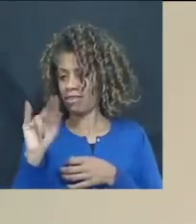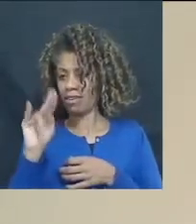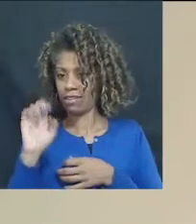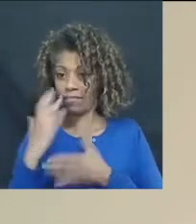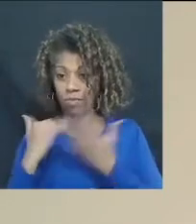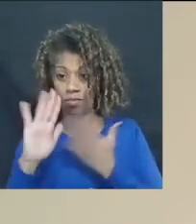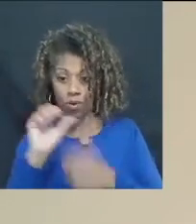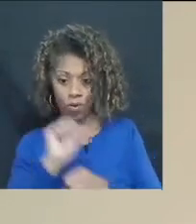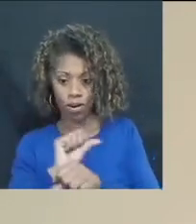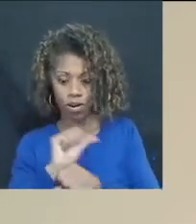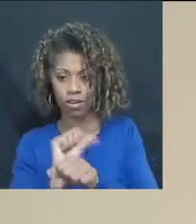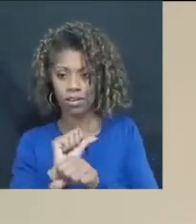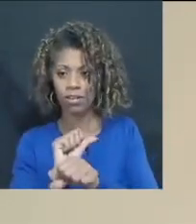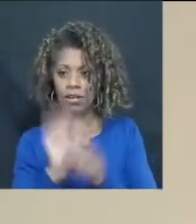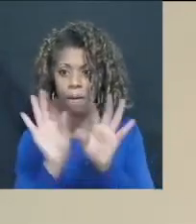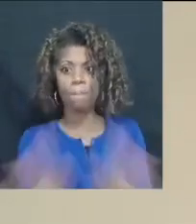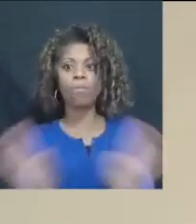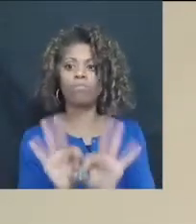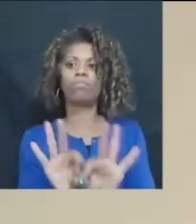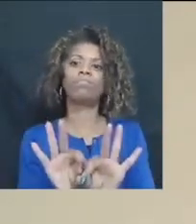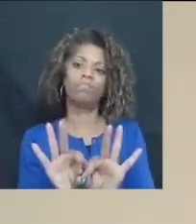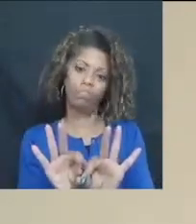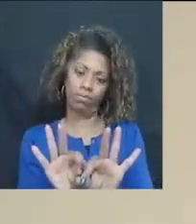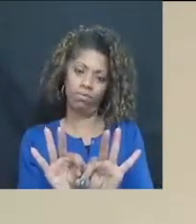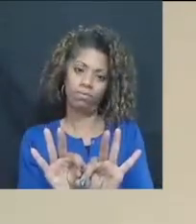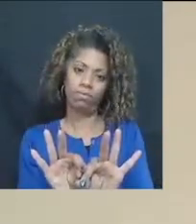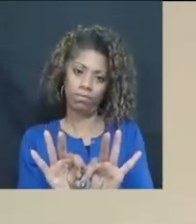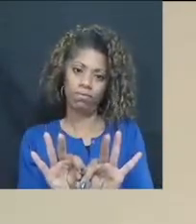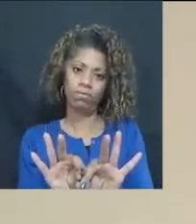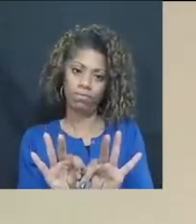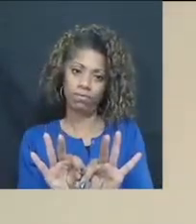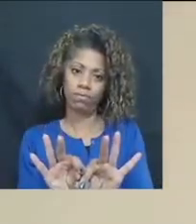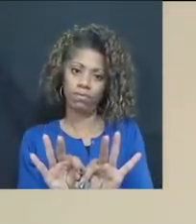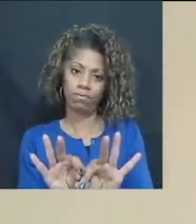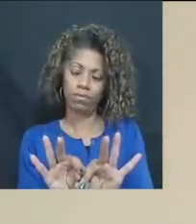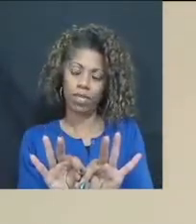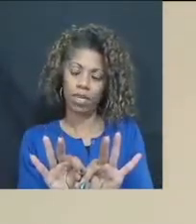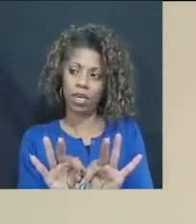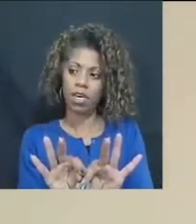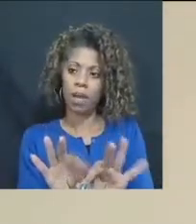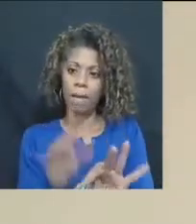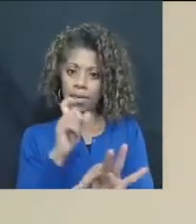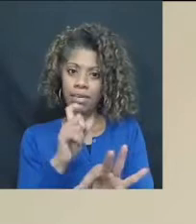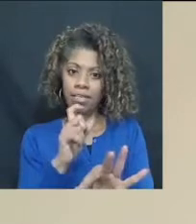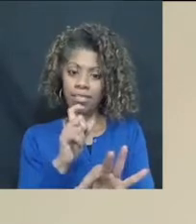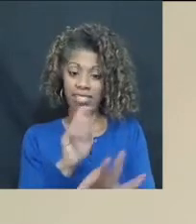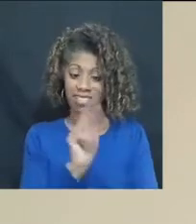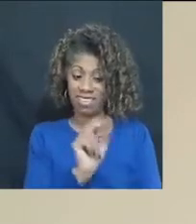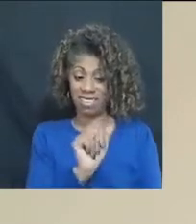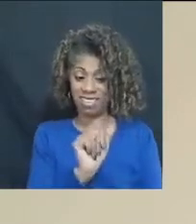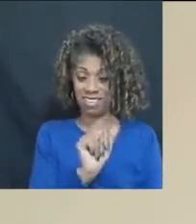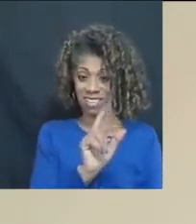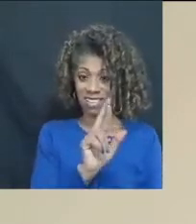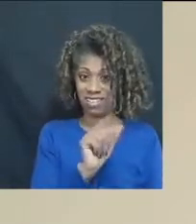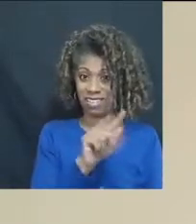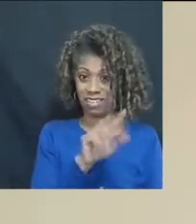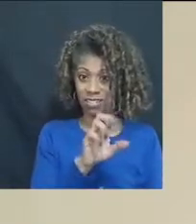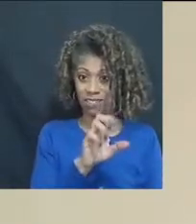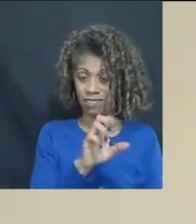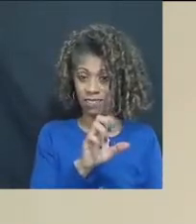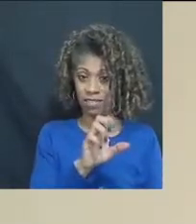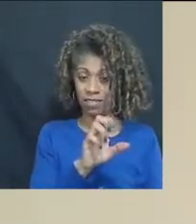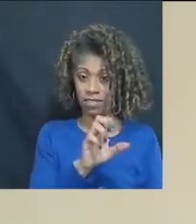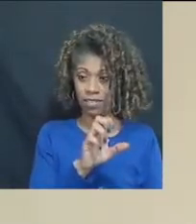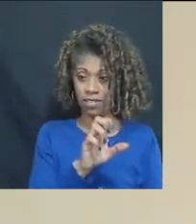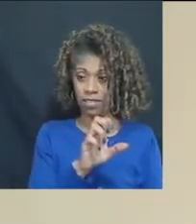to get them to see it differently, because narrative literally matters more than facts. We are hardwired to create narratives and to